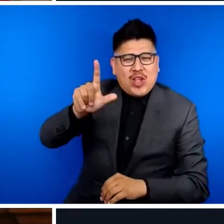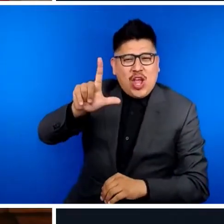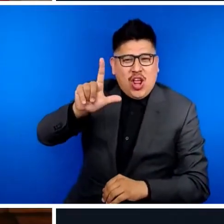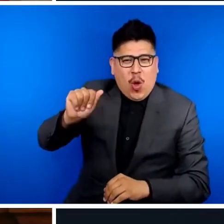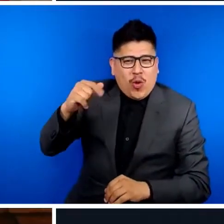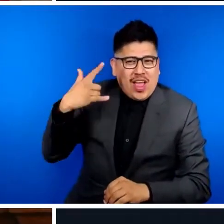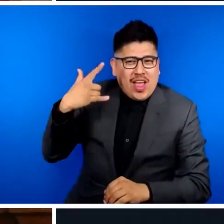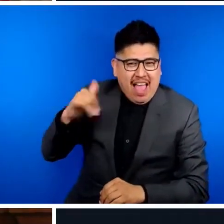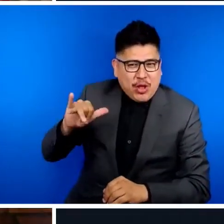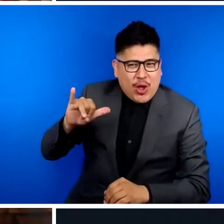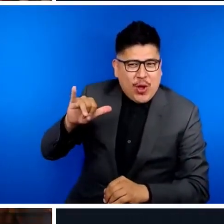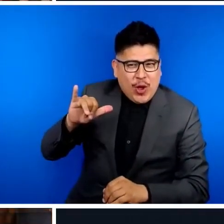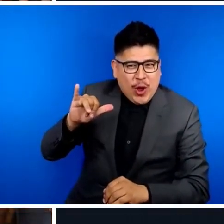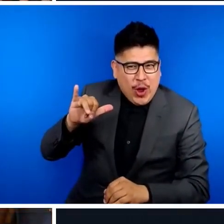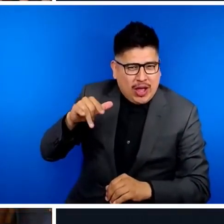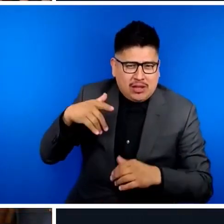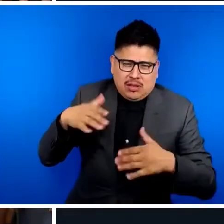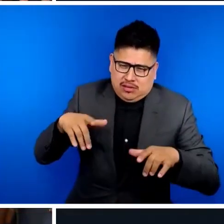Angeles.